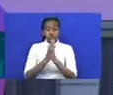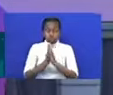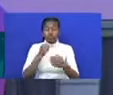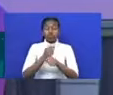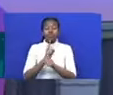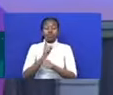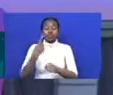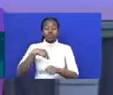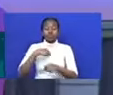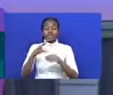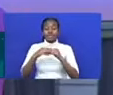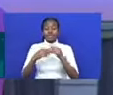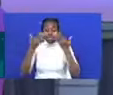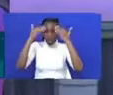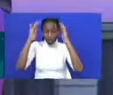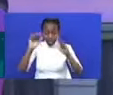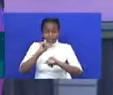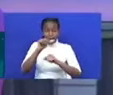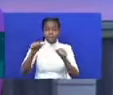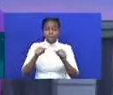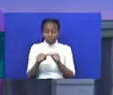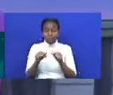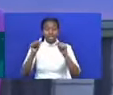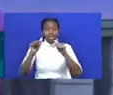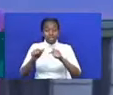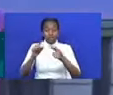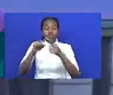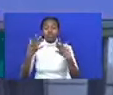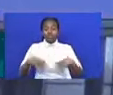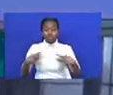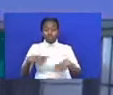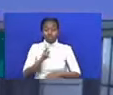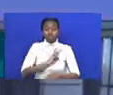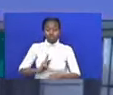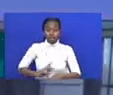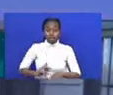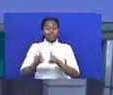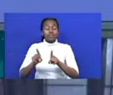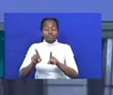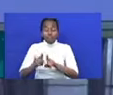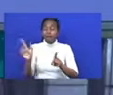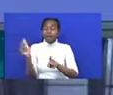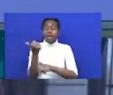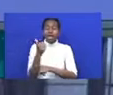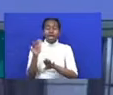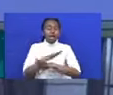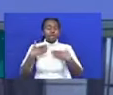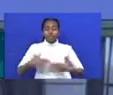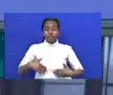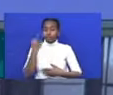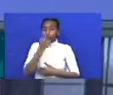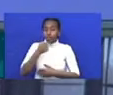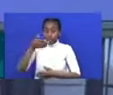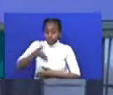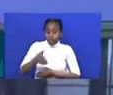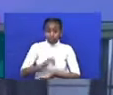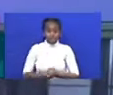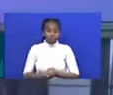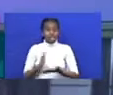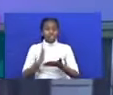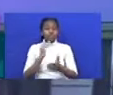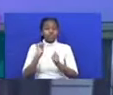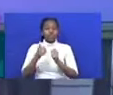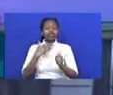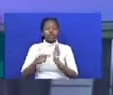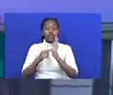comes to the people of the kingdom, not just in Kenya. This, what I'm about to show you, is not just for Kenya, but it